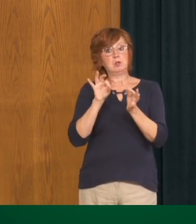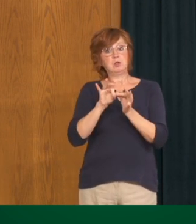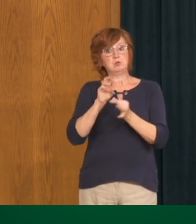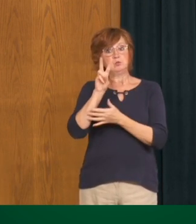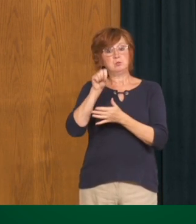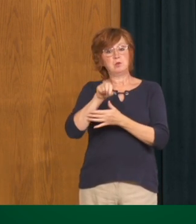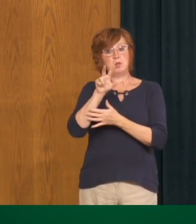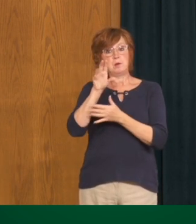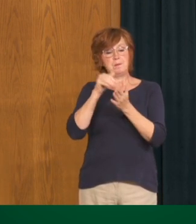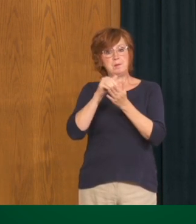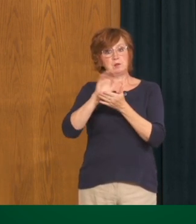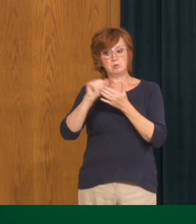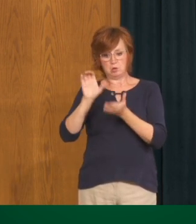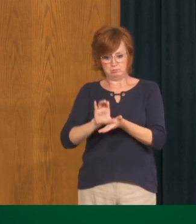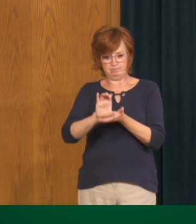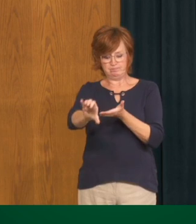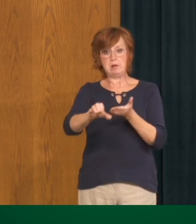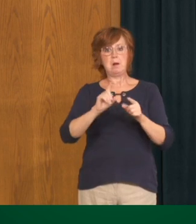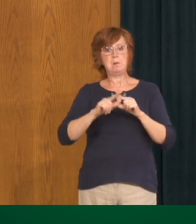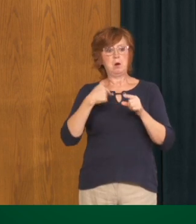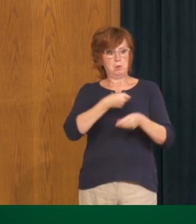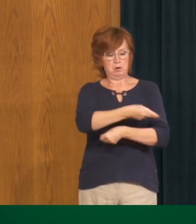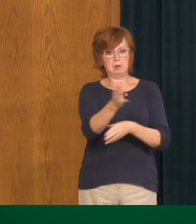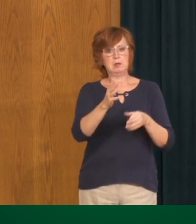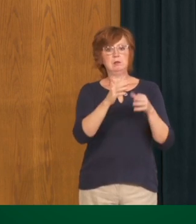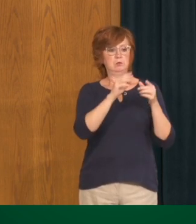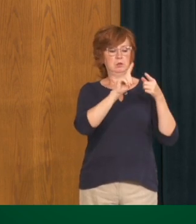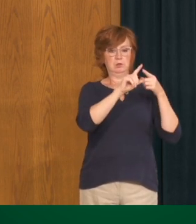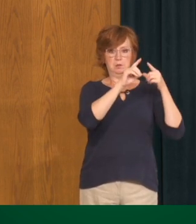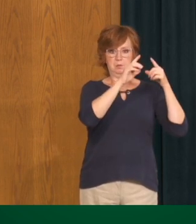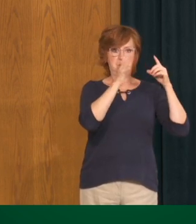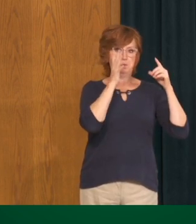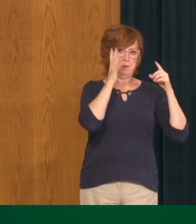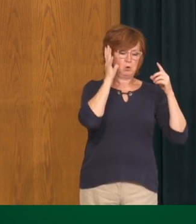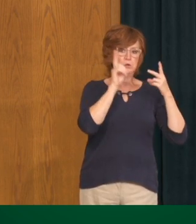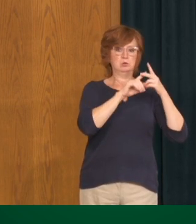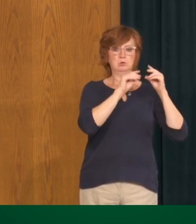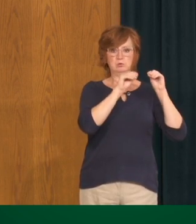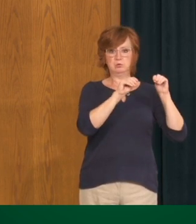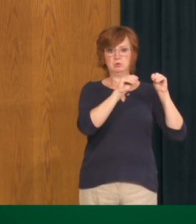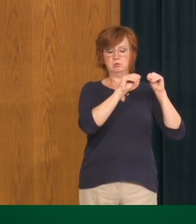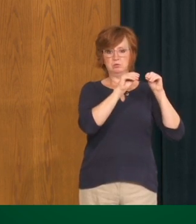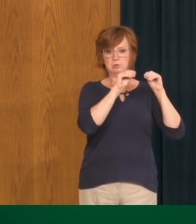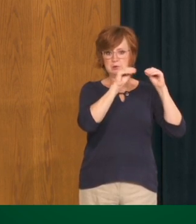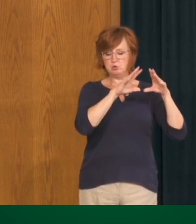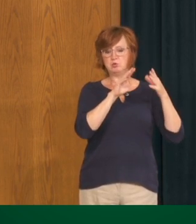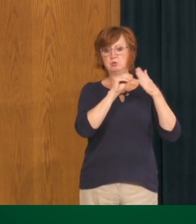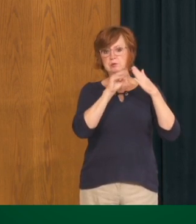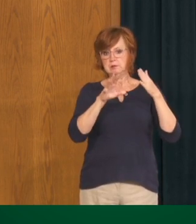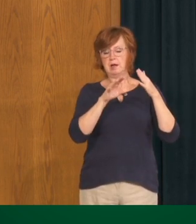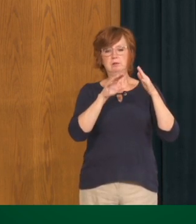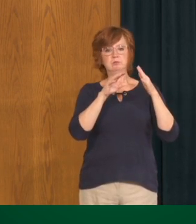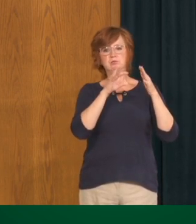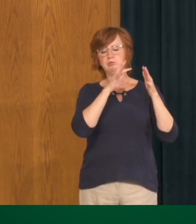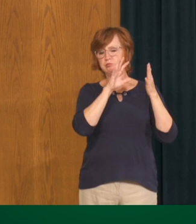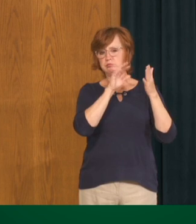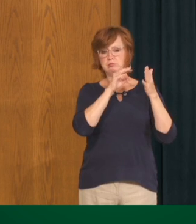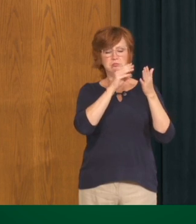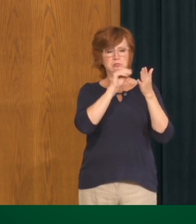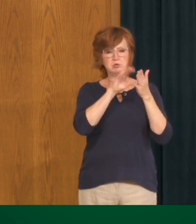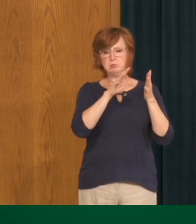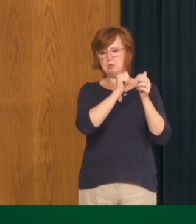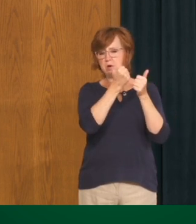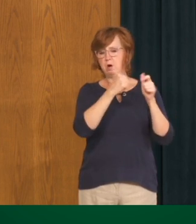to students, teachers, and staff at the beginning of the school year and on a daily basis. The government will continue to work with individual